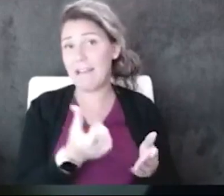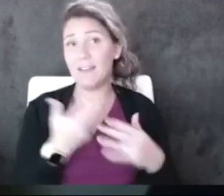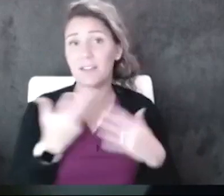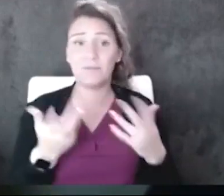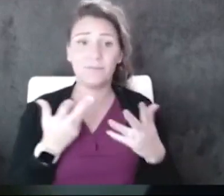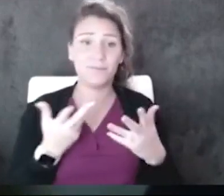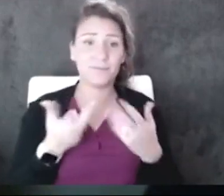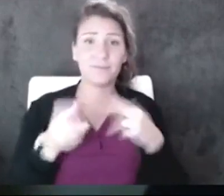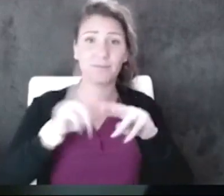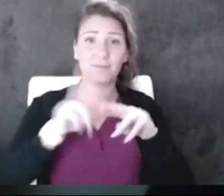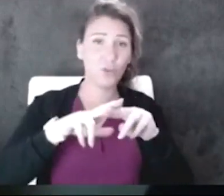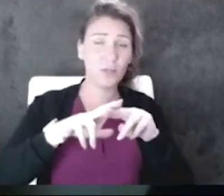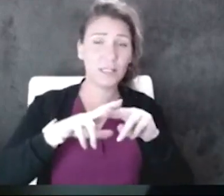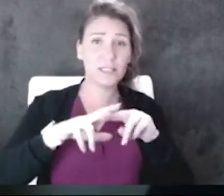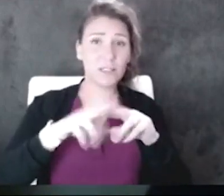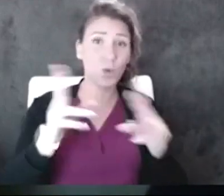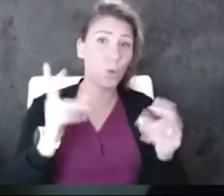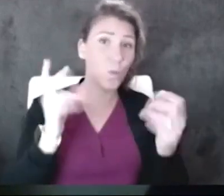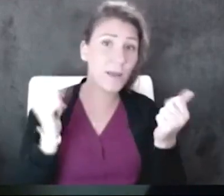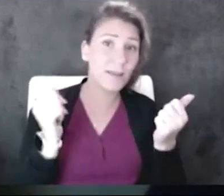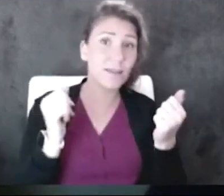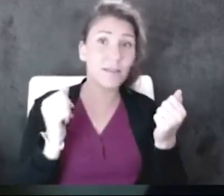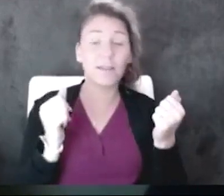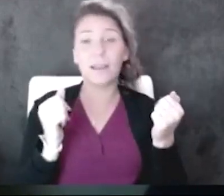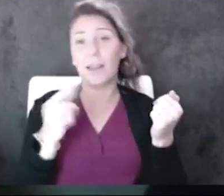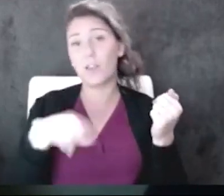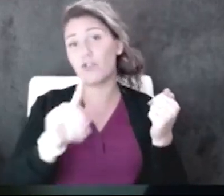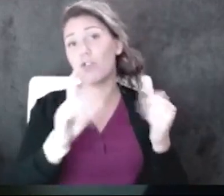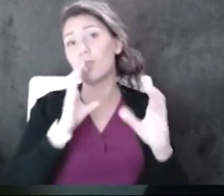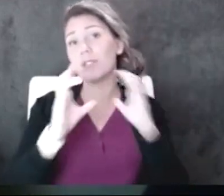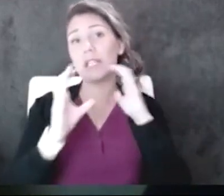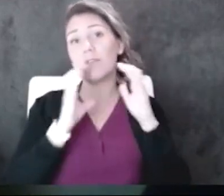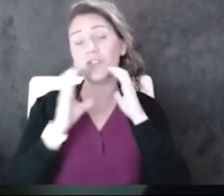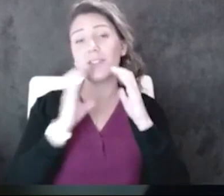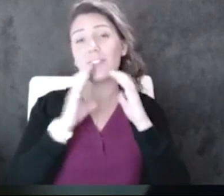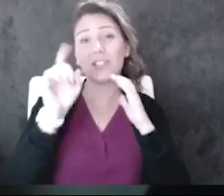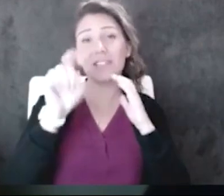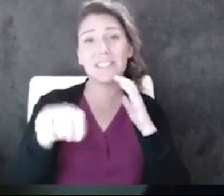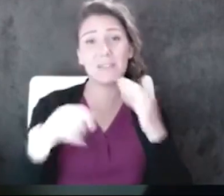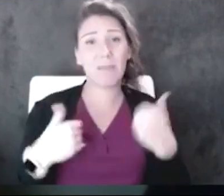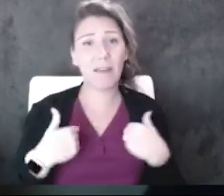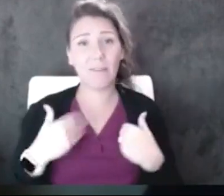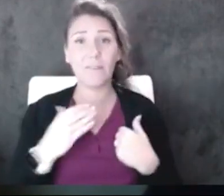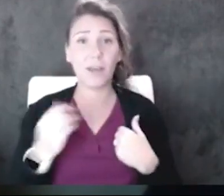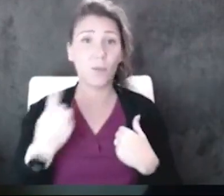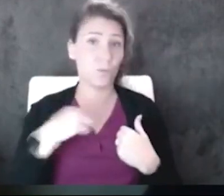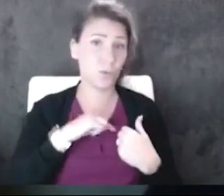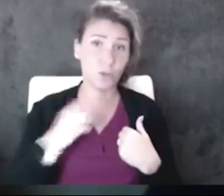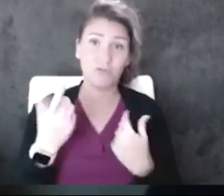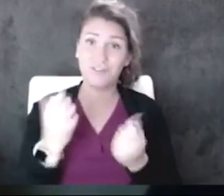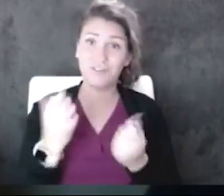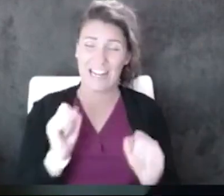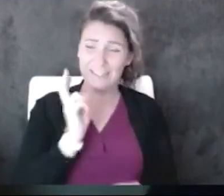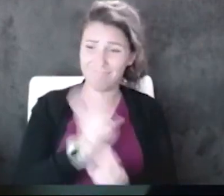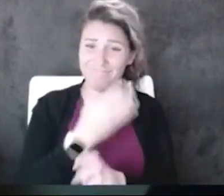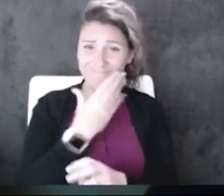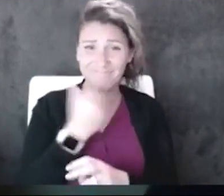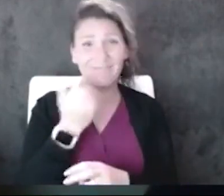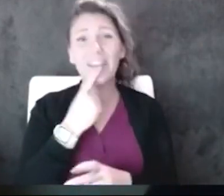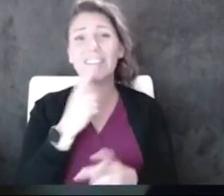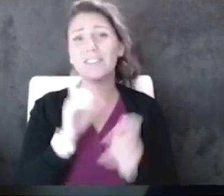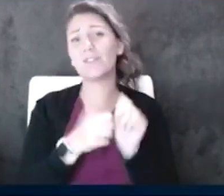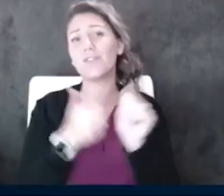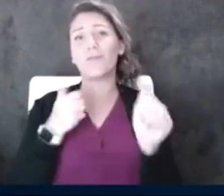increase quickly, that those conversations are going to have to be had. And so we're trying our hardest to avoid having to have